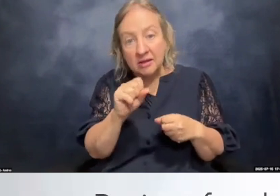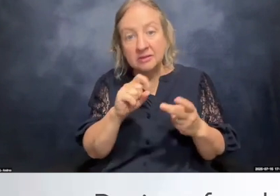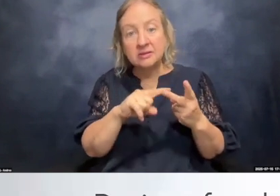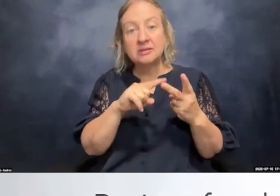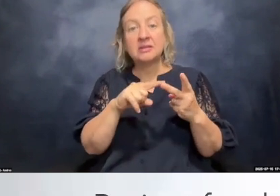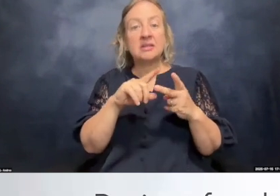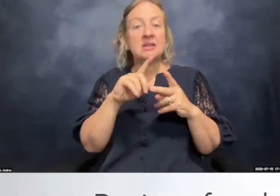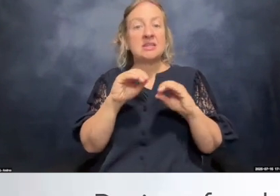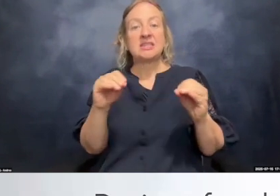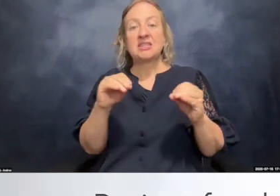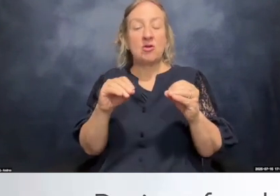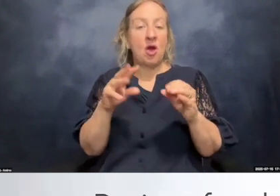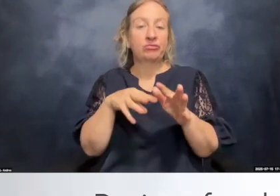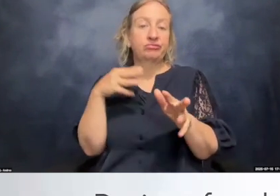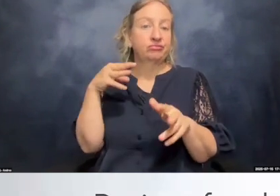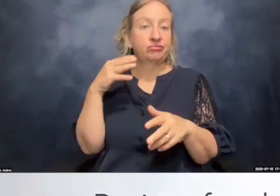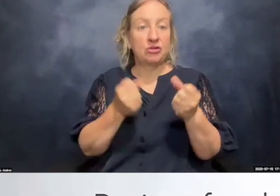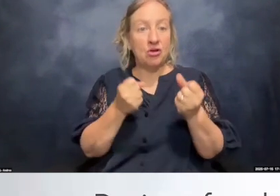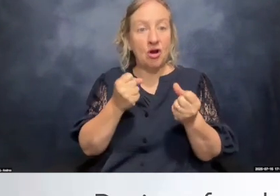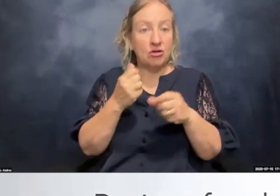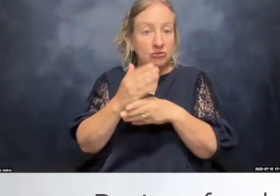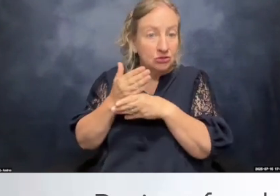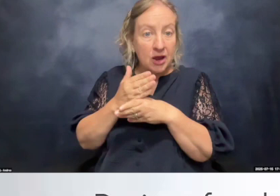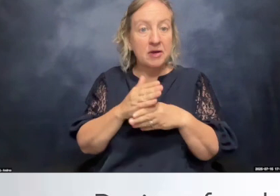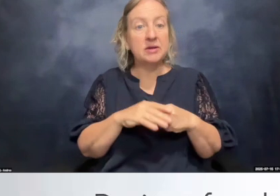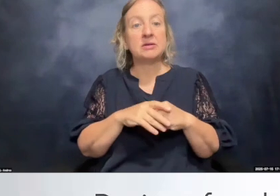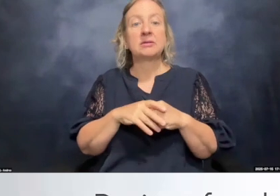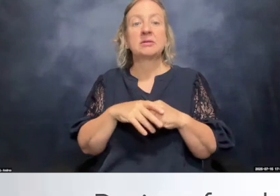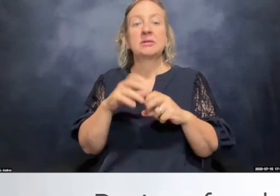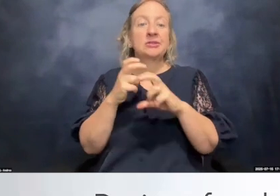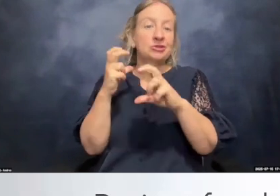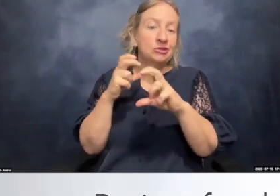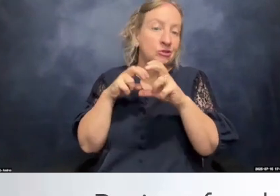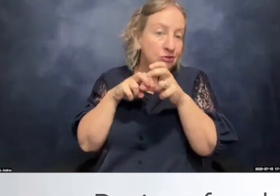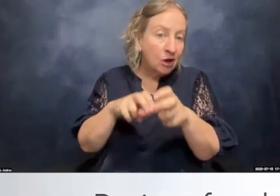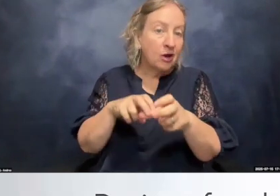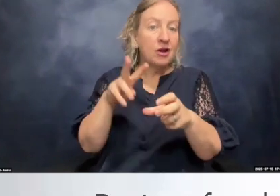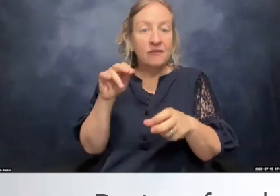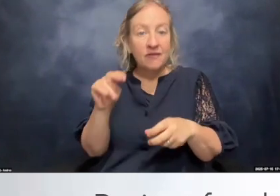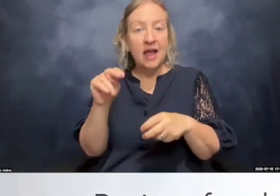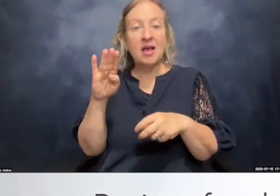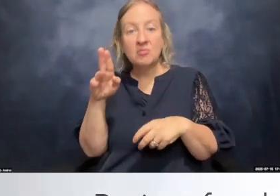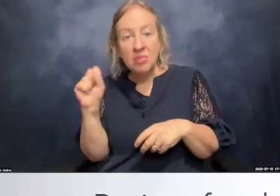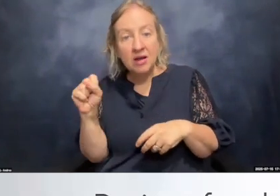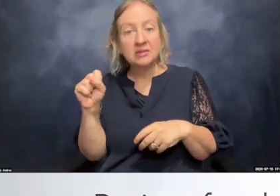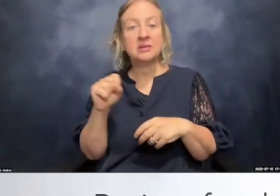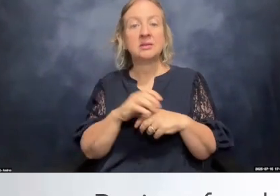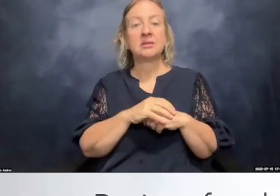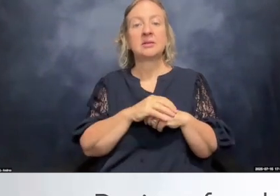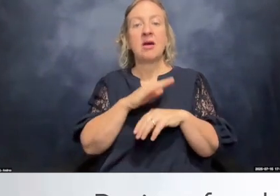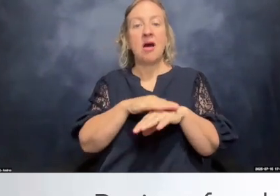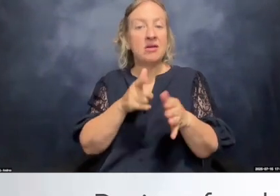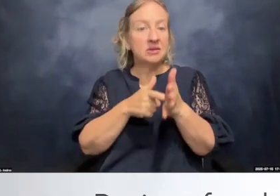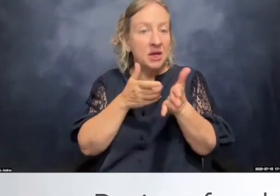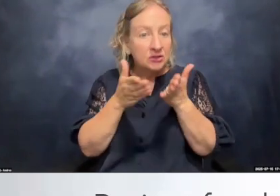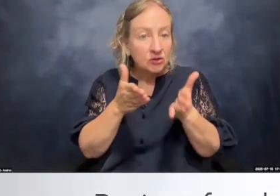buses, ride-on-demand services, school buses, electric and regular bicycle and scooter sharing, and